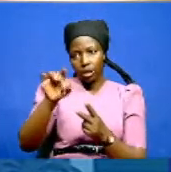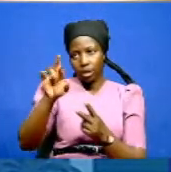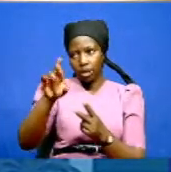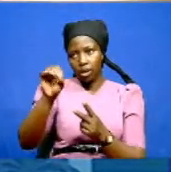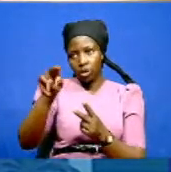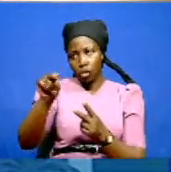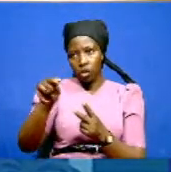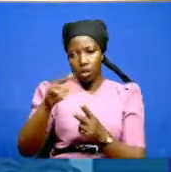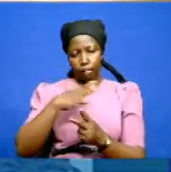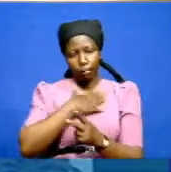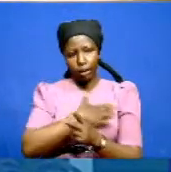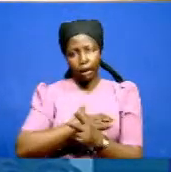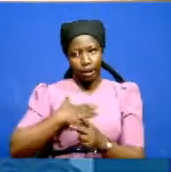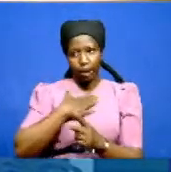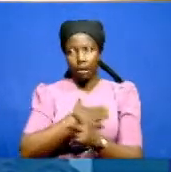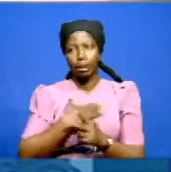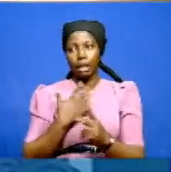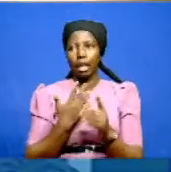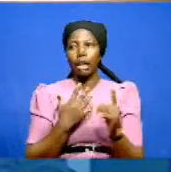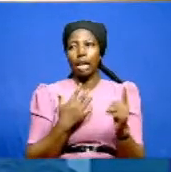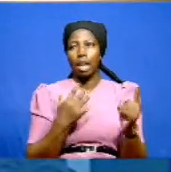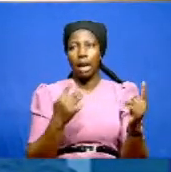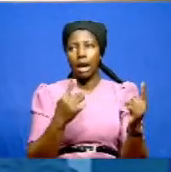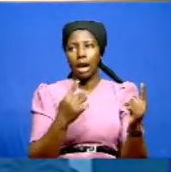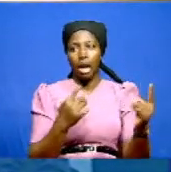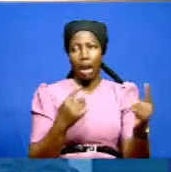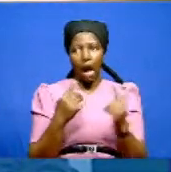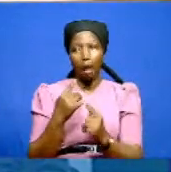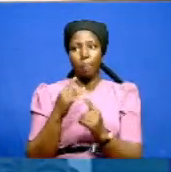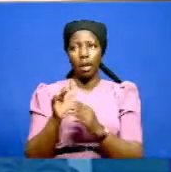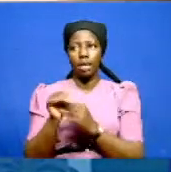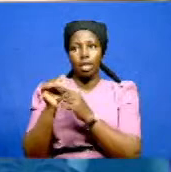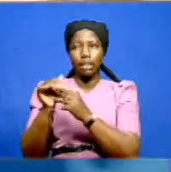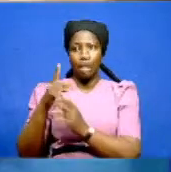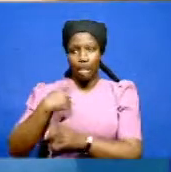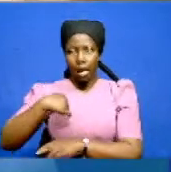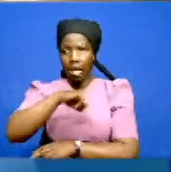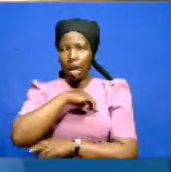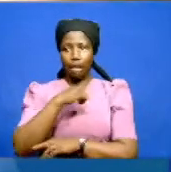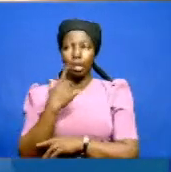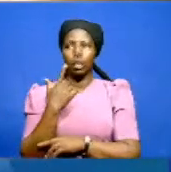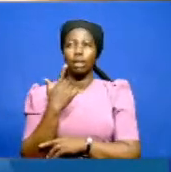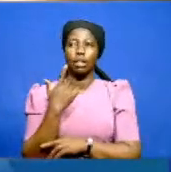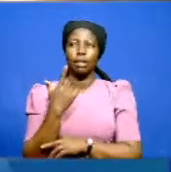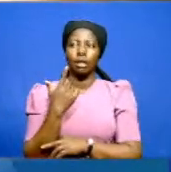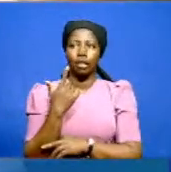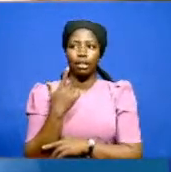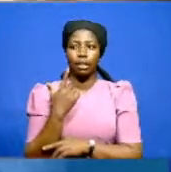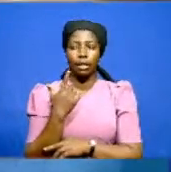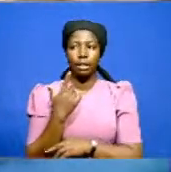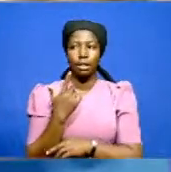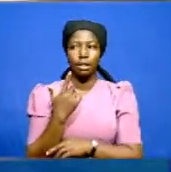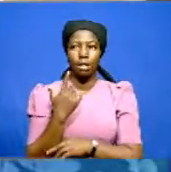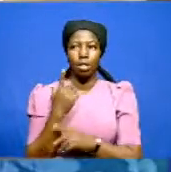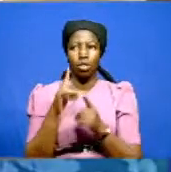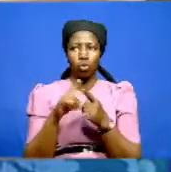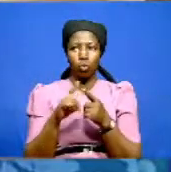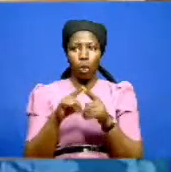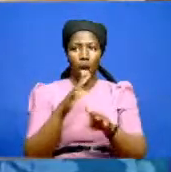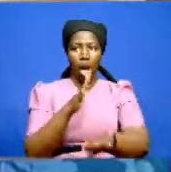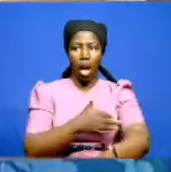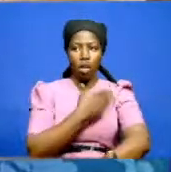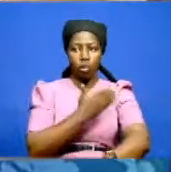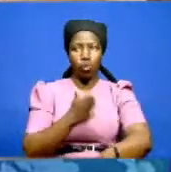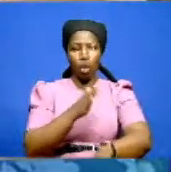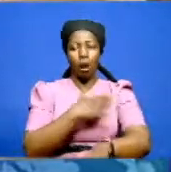Biko, please come and you will lead us into a song.